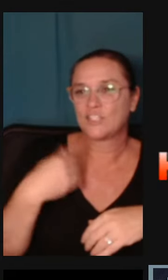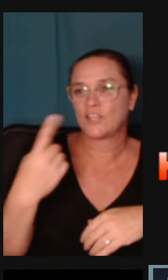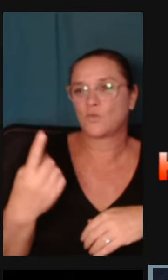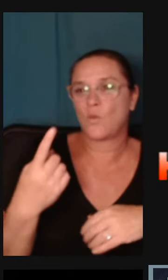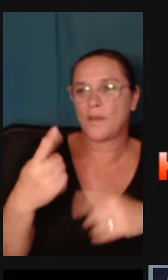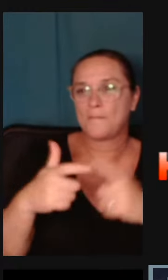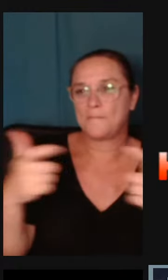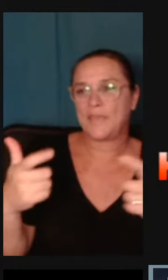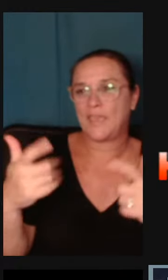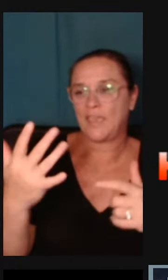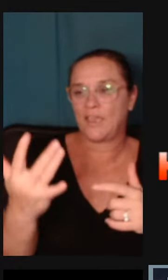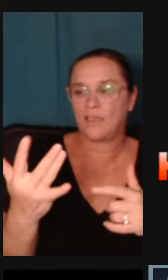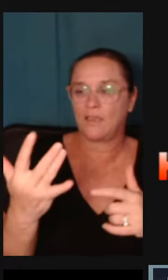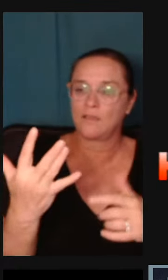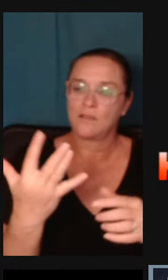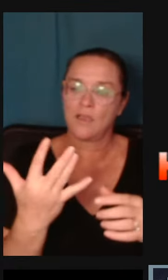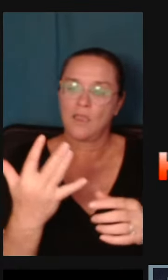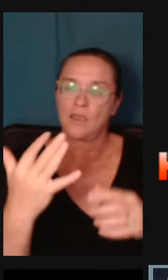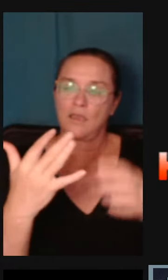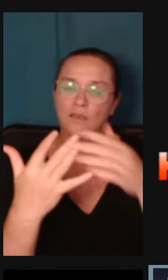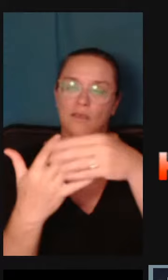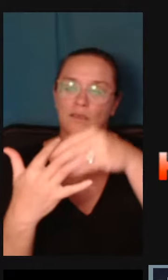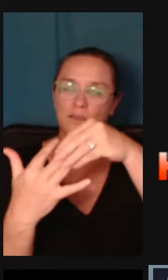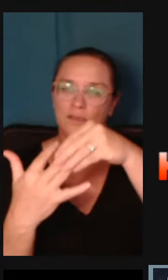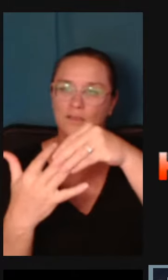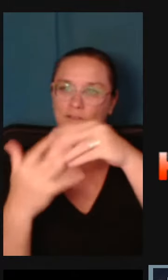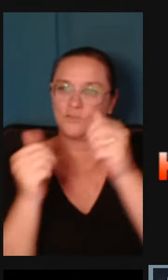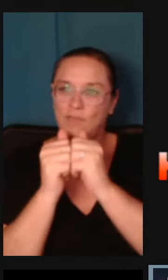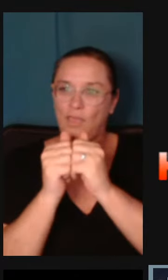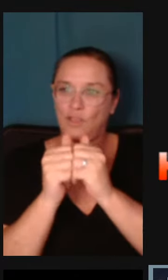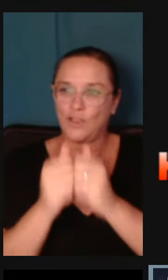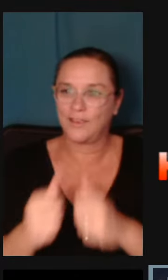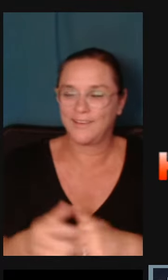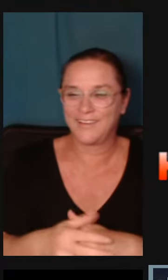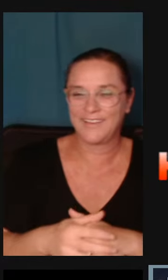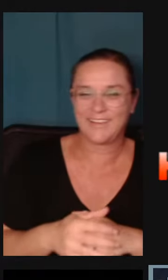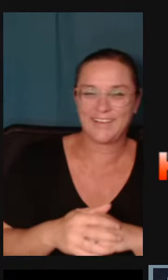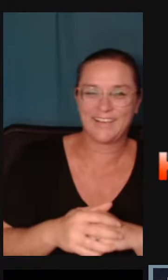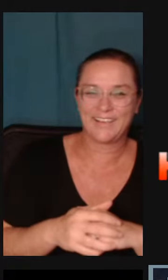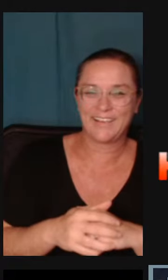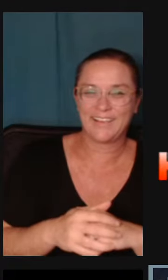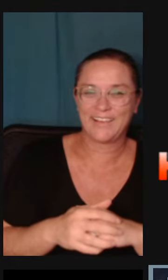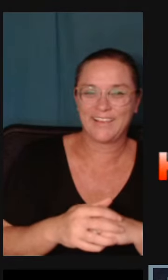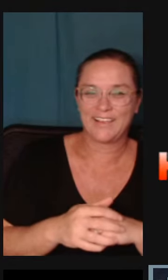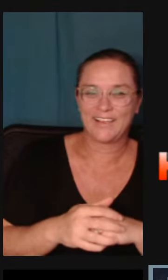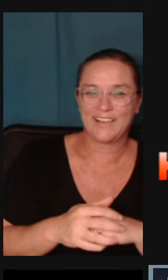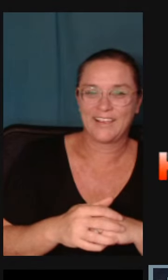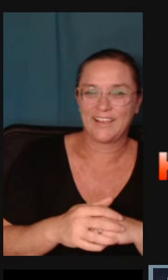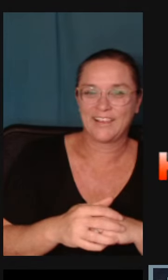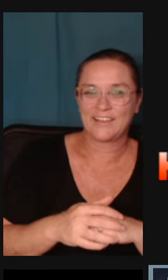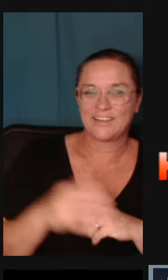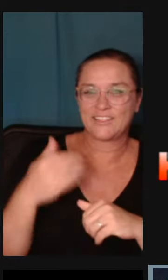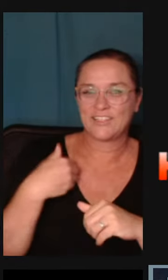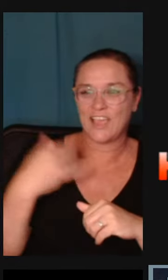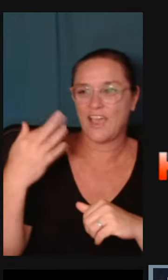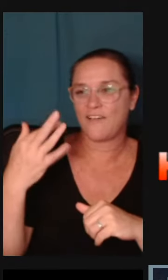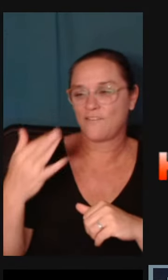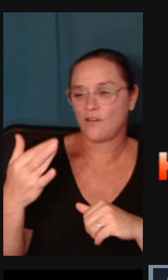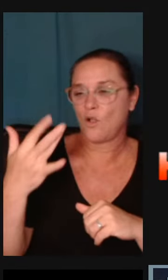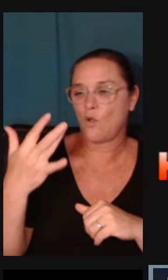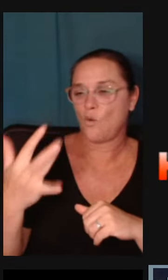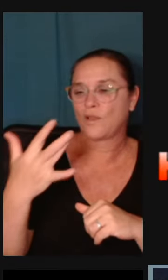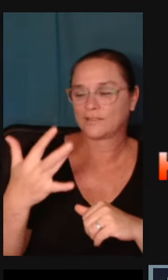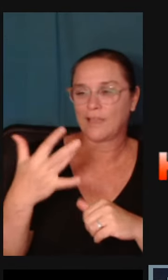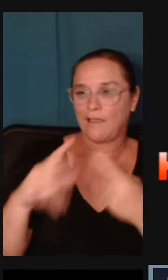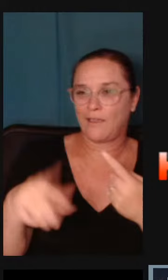finger. Maybe that's okay. 2 fingers. So as long as you have, she throws the wet side when she drinks water. Lou, you don't do